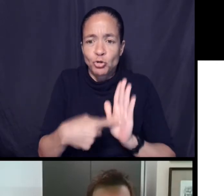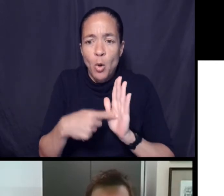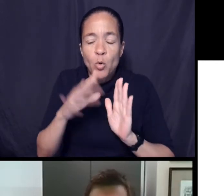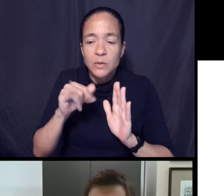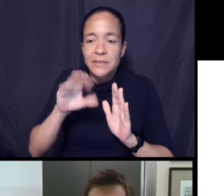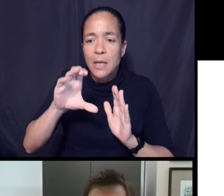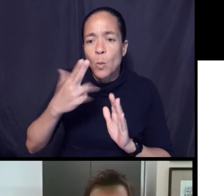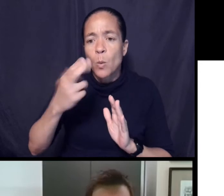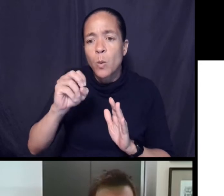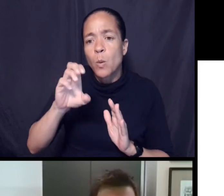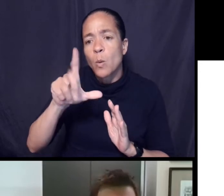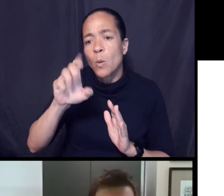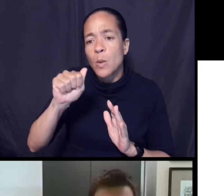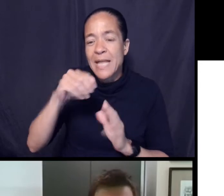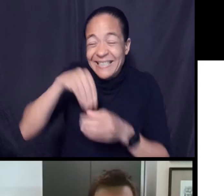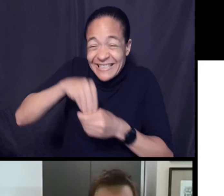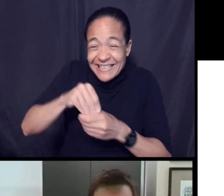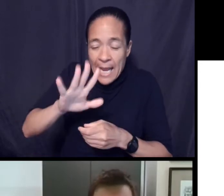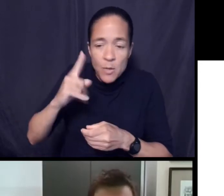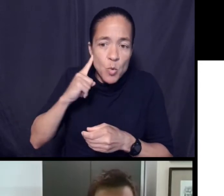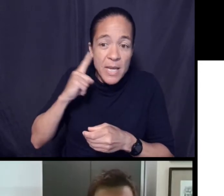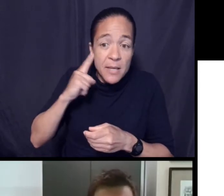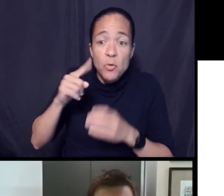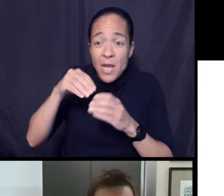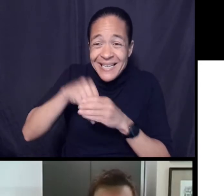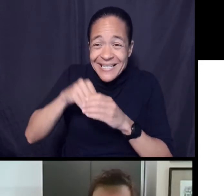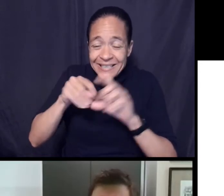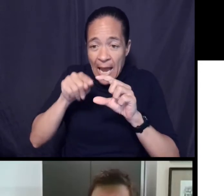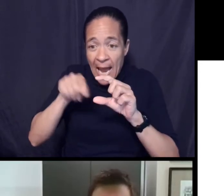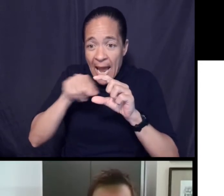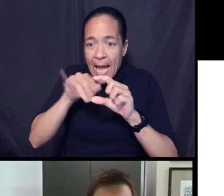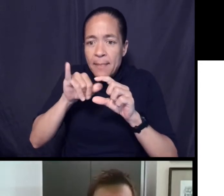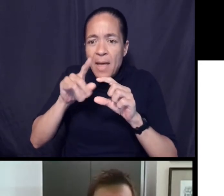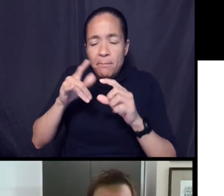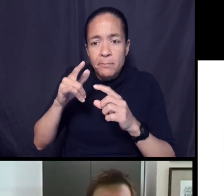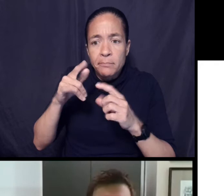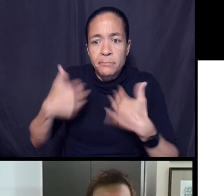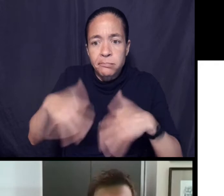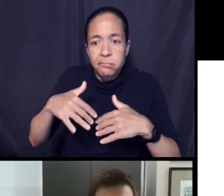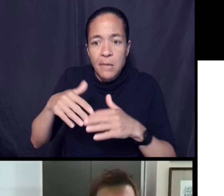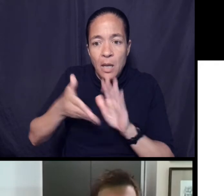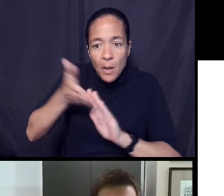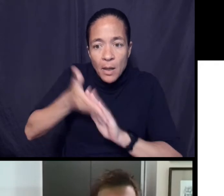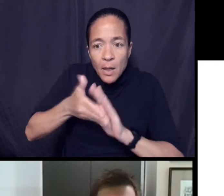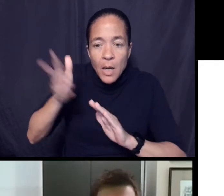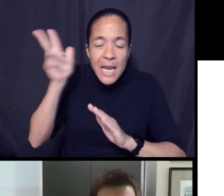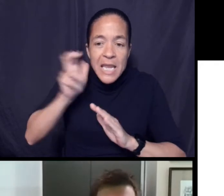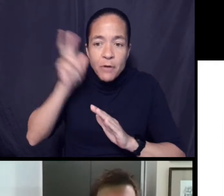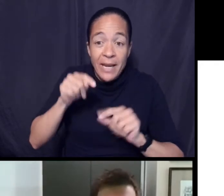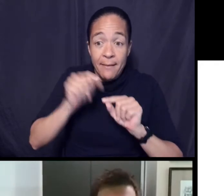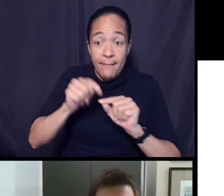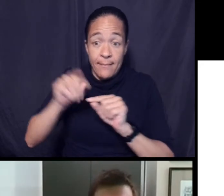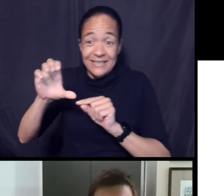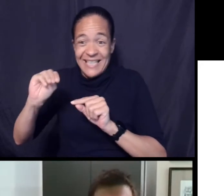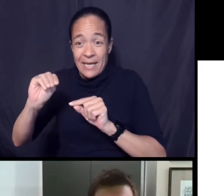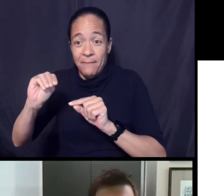structures of the cochlea, which is the inner ear that is responsible for our hearing. On the left-hand side, this